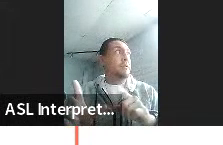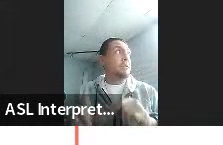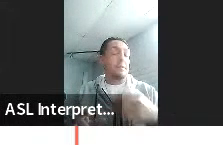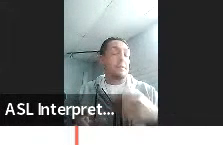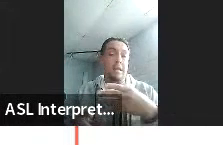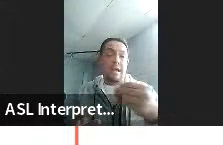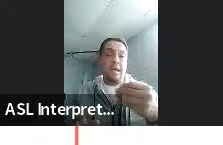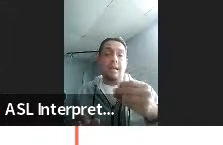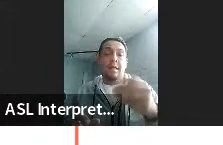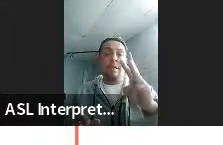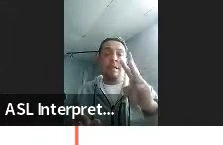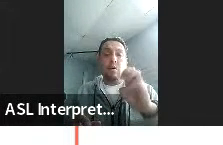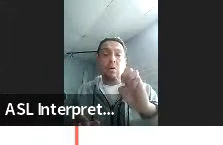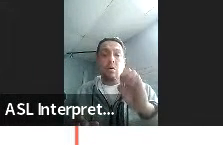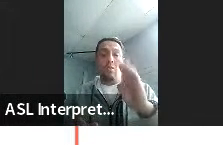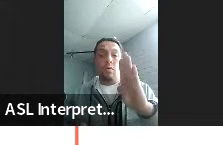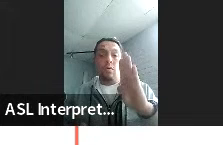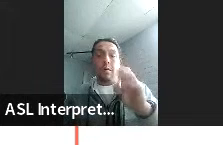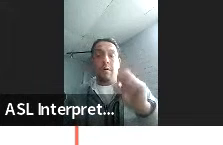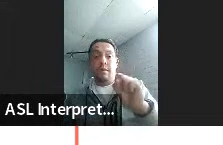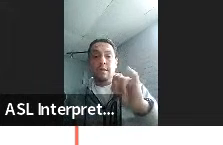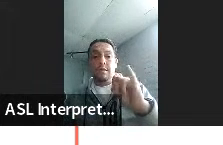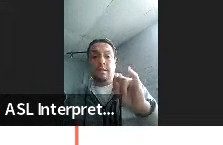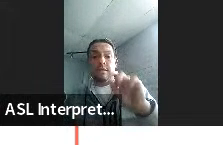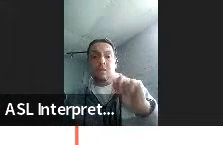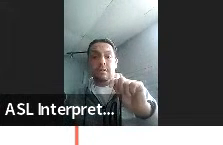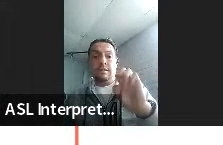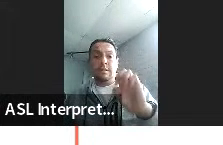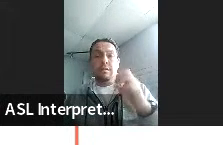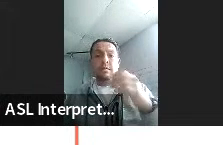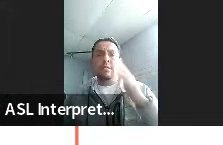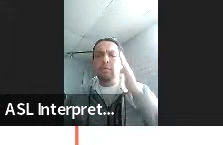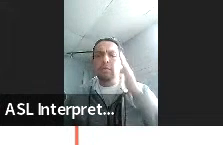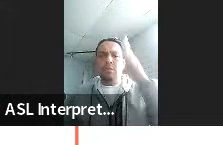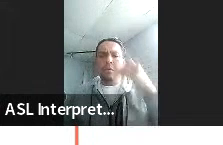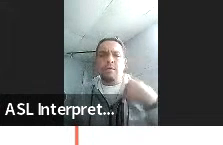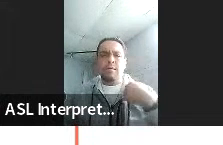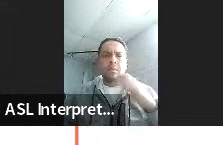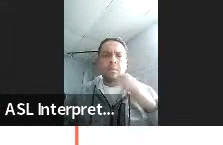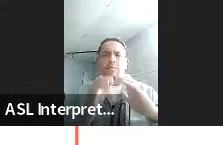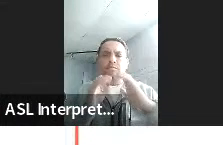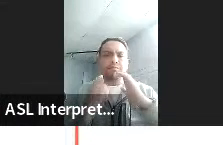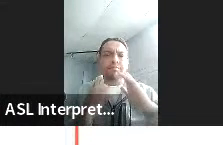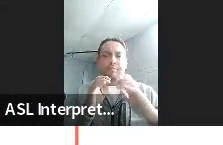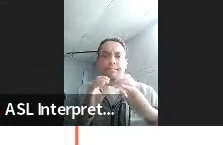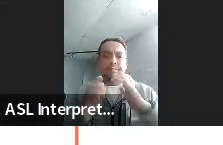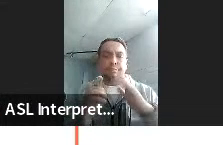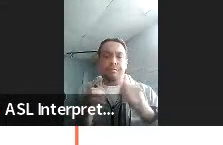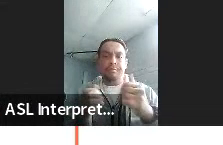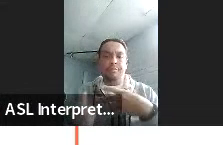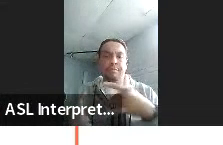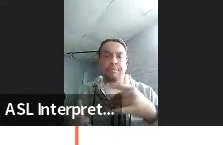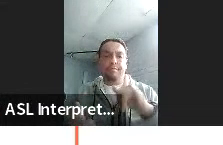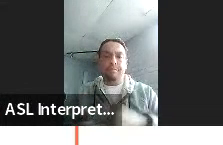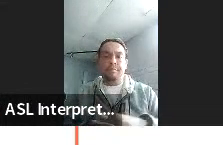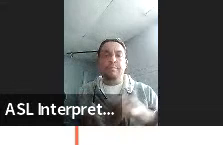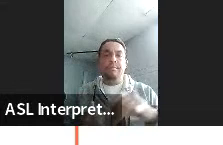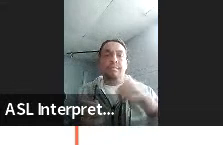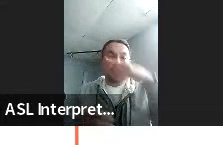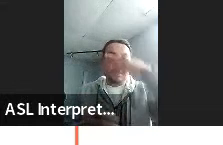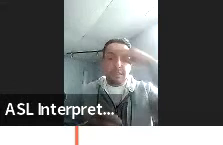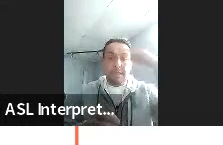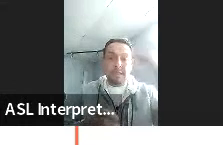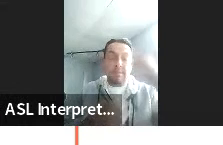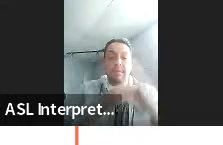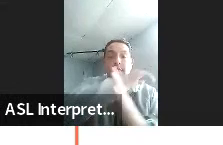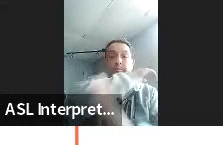Okay. And we'll have more conversations like this as well throughout the summer and the fall. So if you sign up for